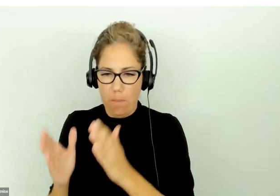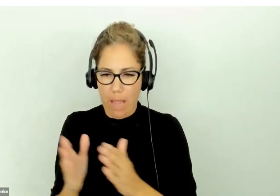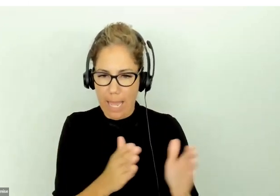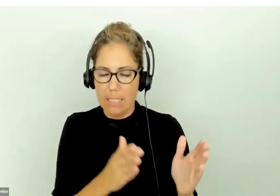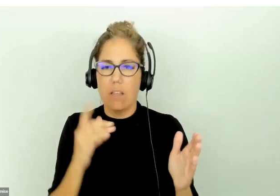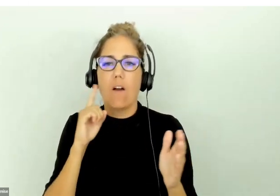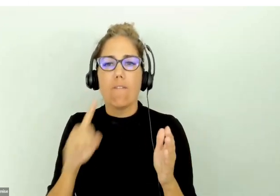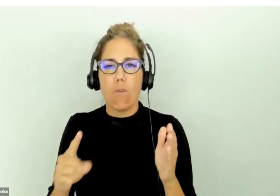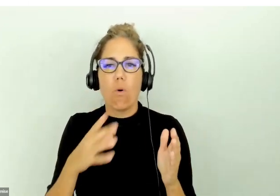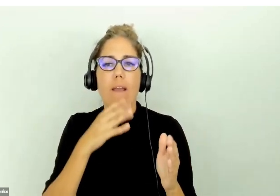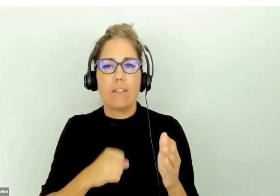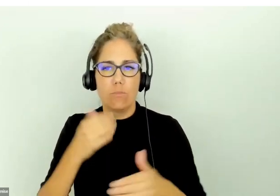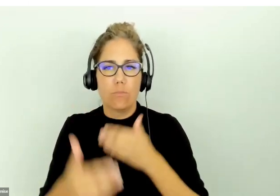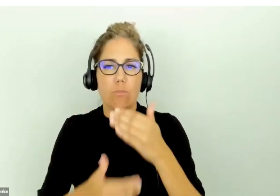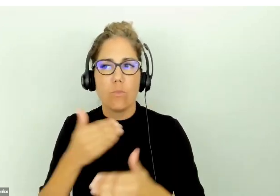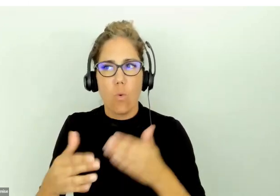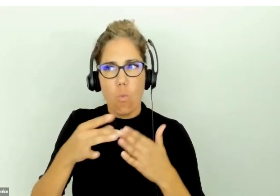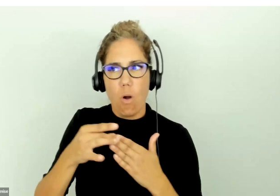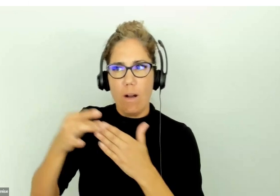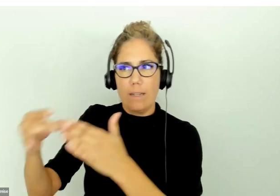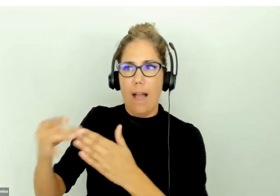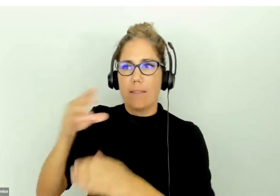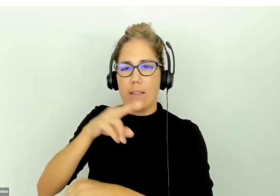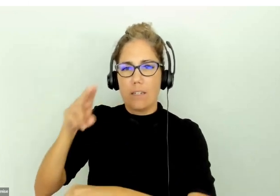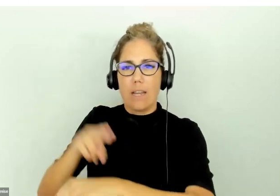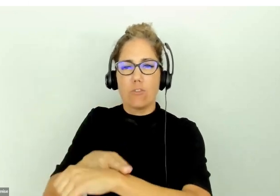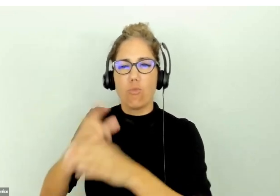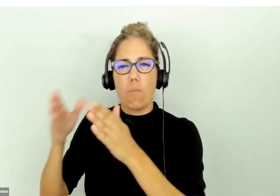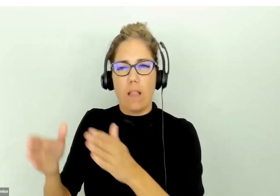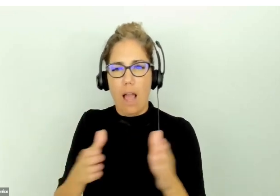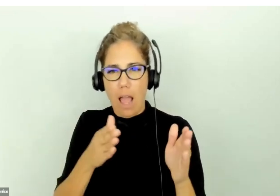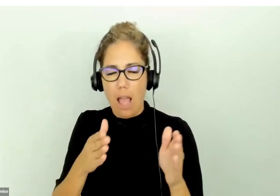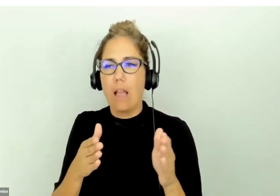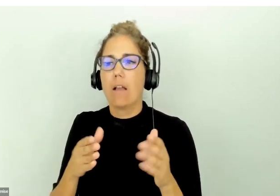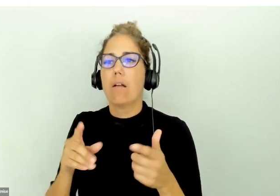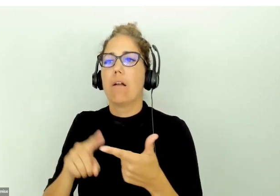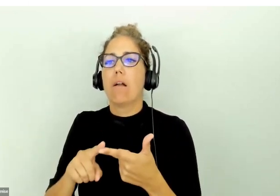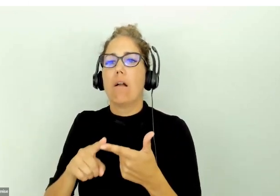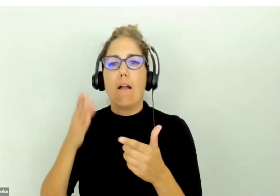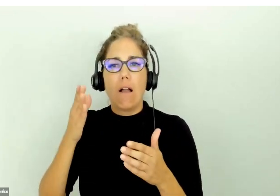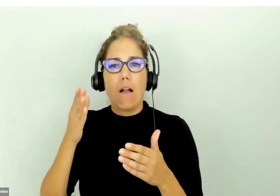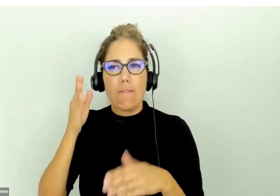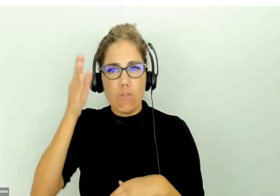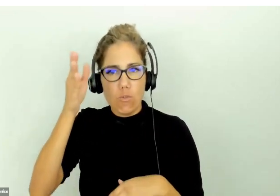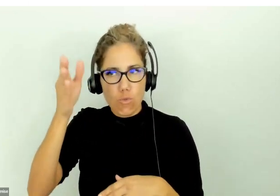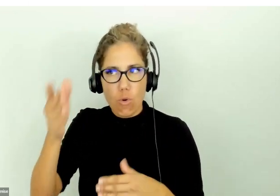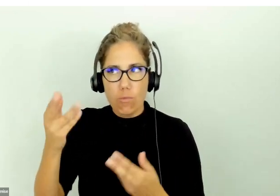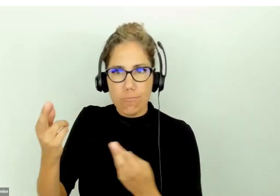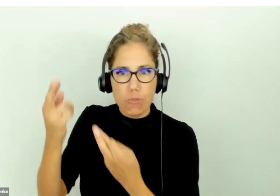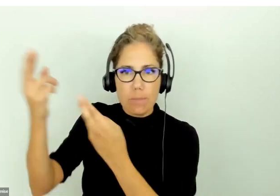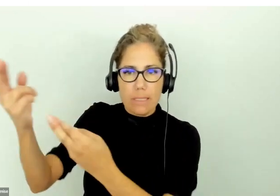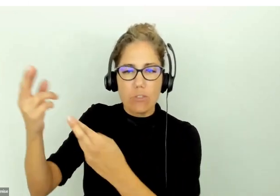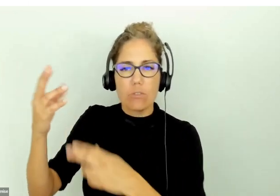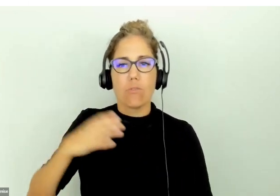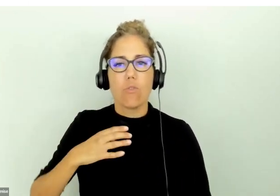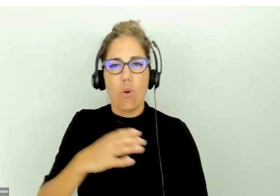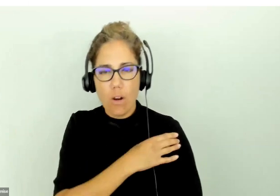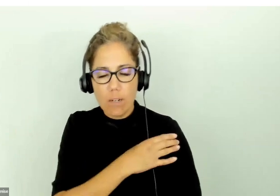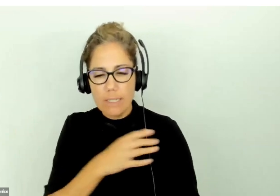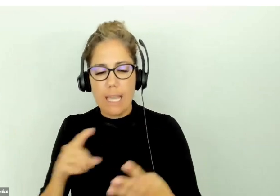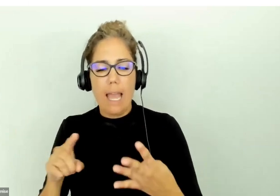will guide our national plan development, our future recommendations to Congress, and benchmarking